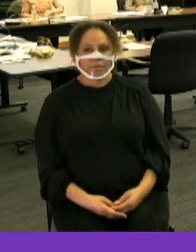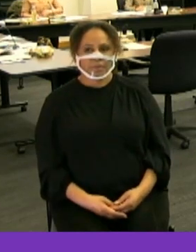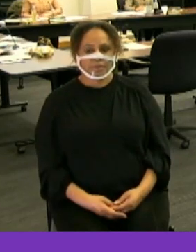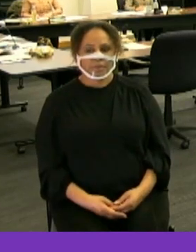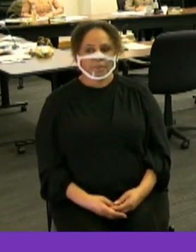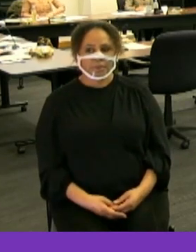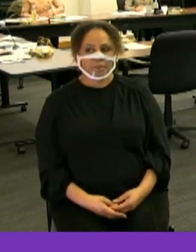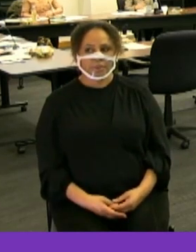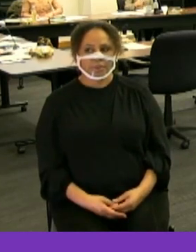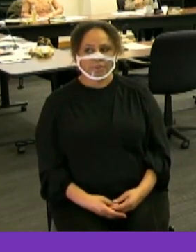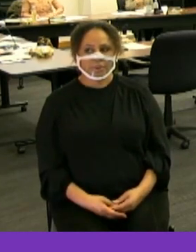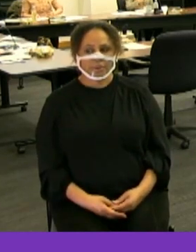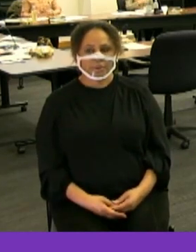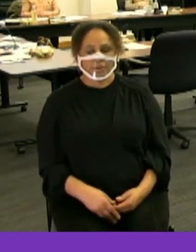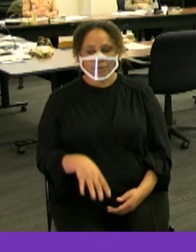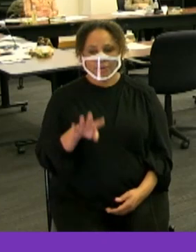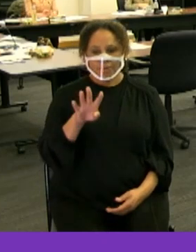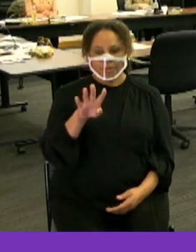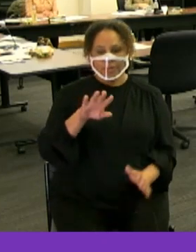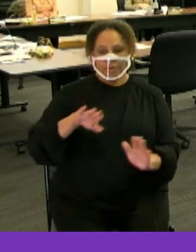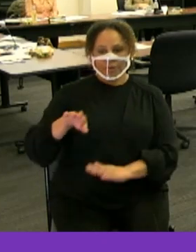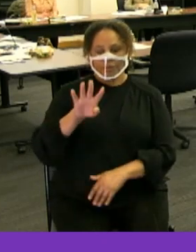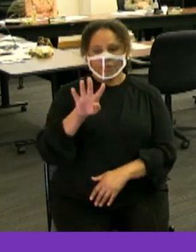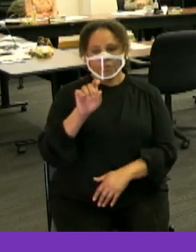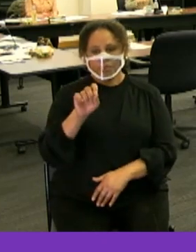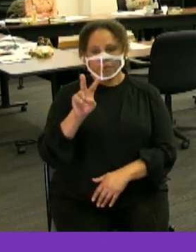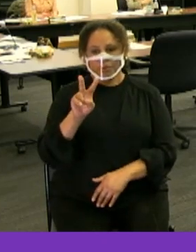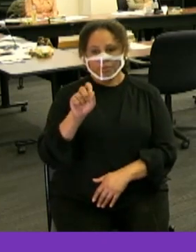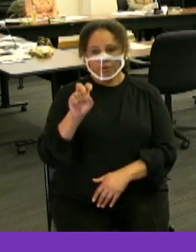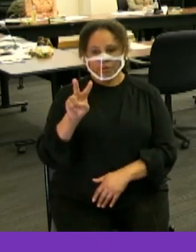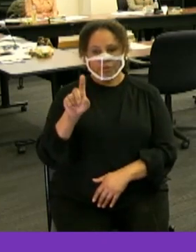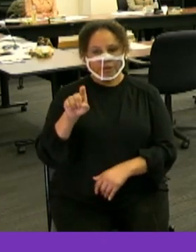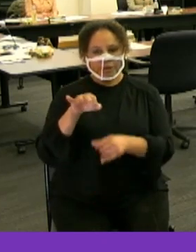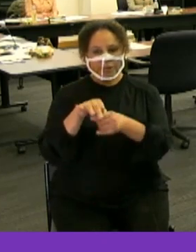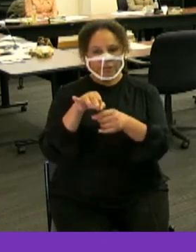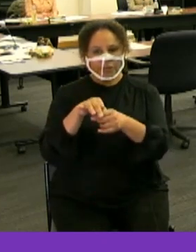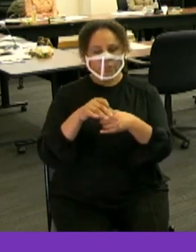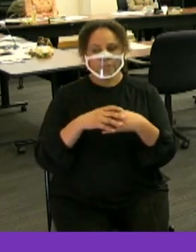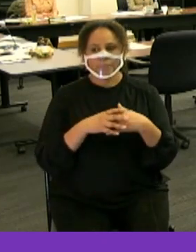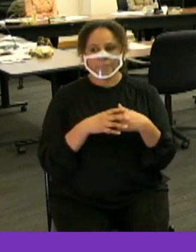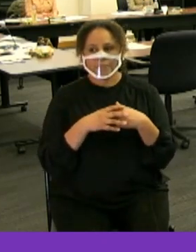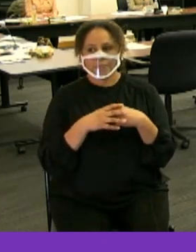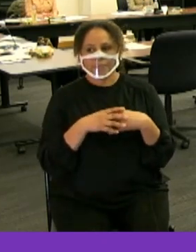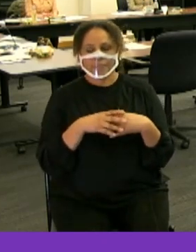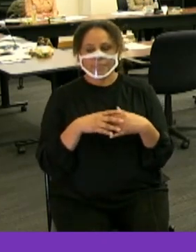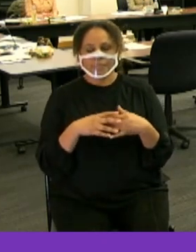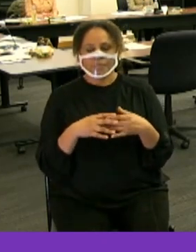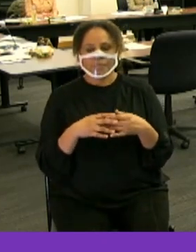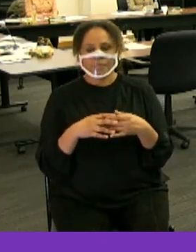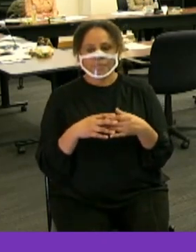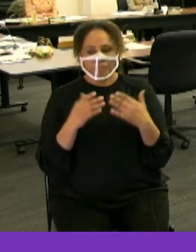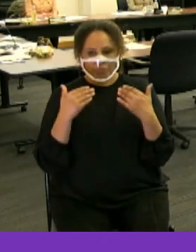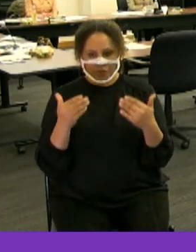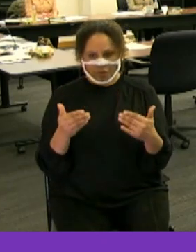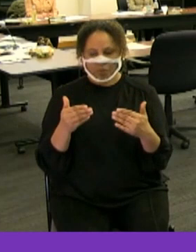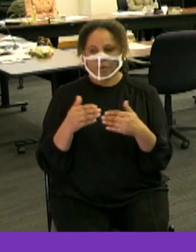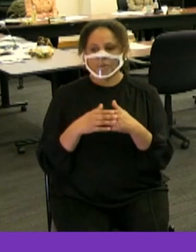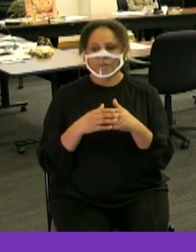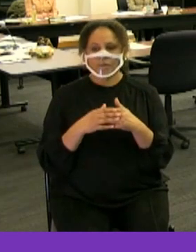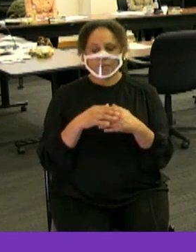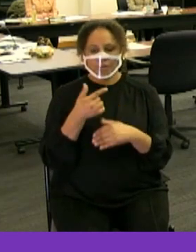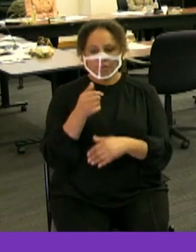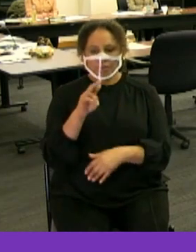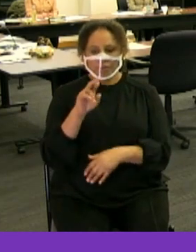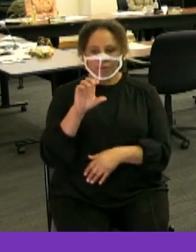Need a vote, Mr. Chairman, on 4.2.2. Thank you. Go ahead, Joan.